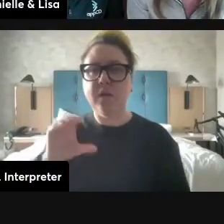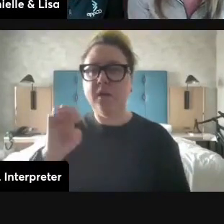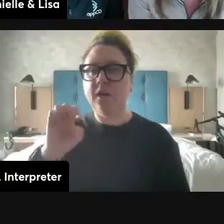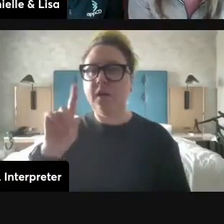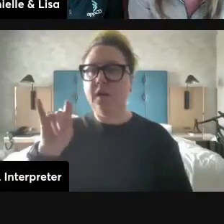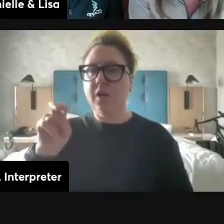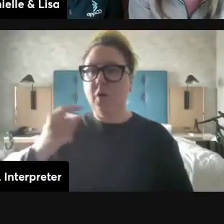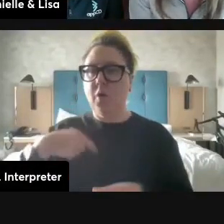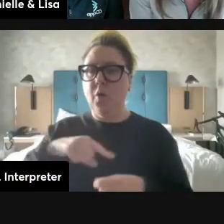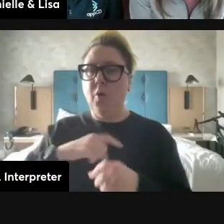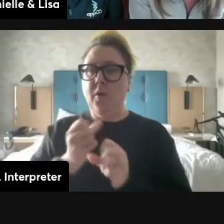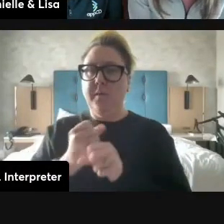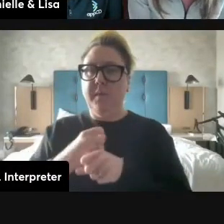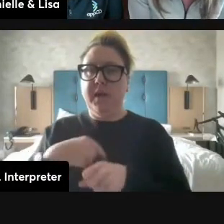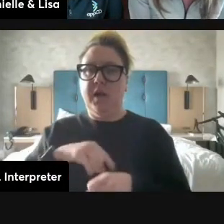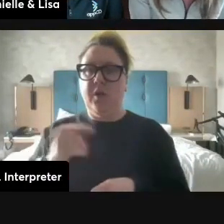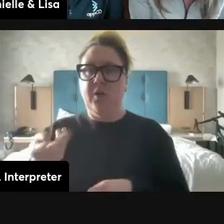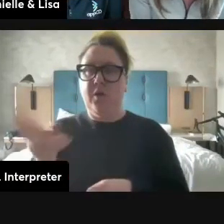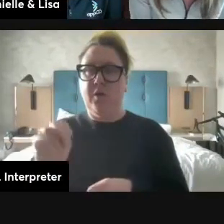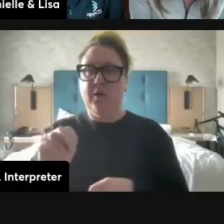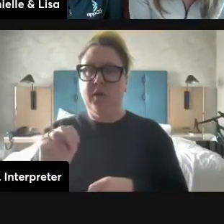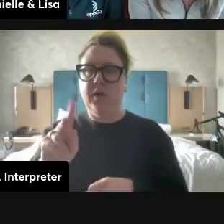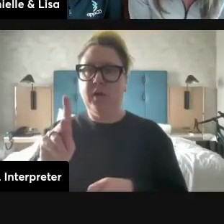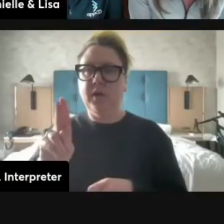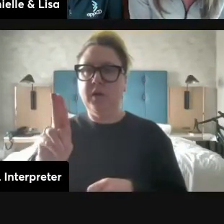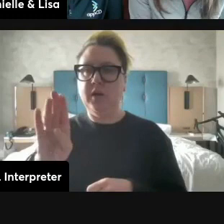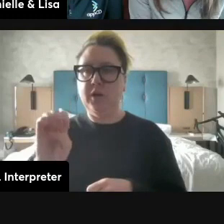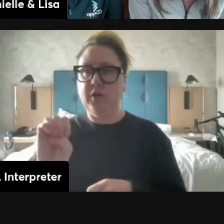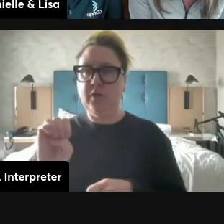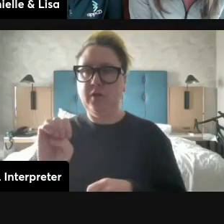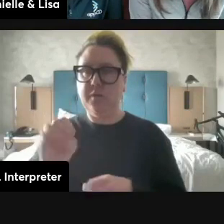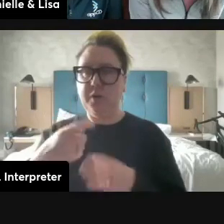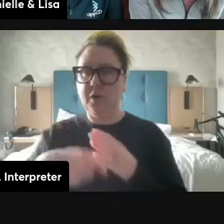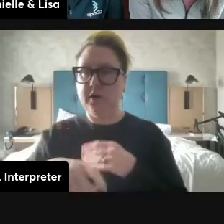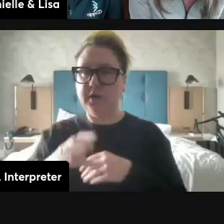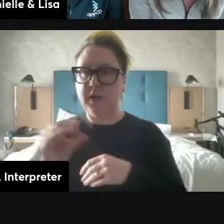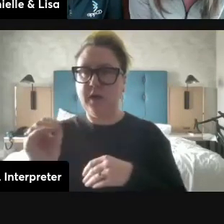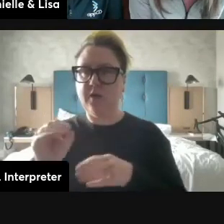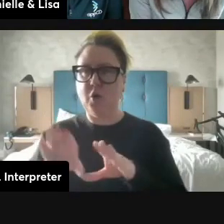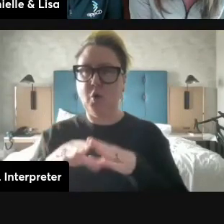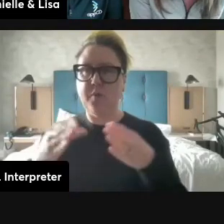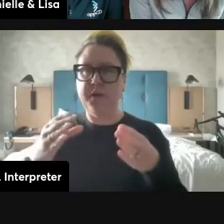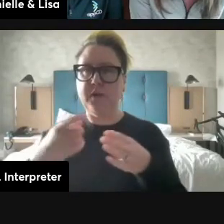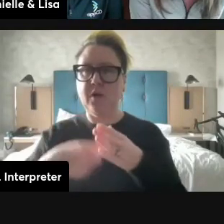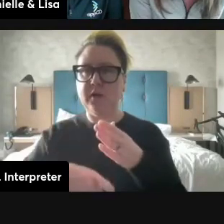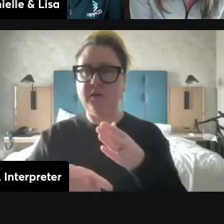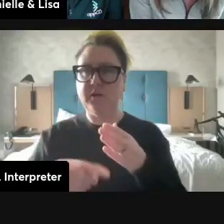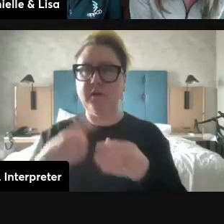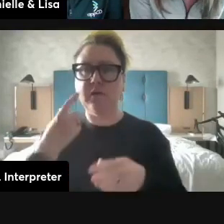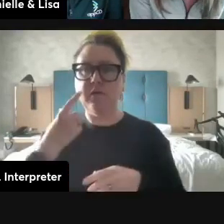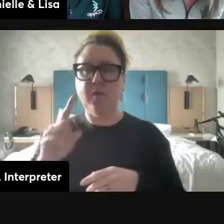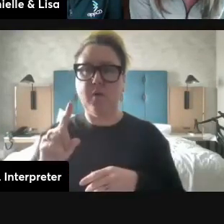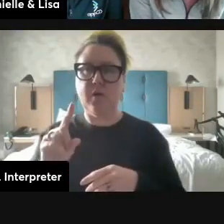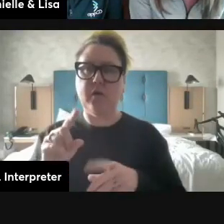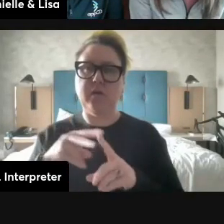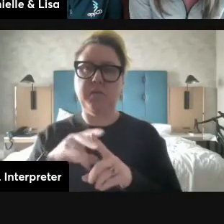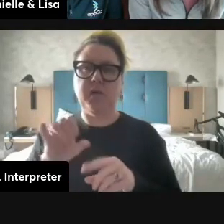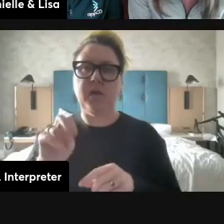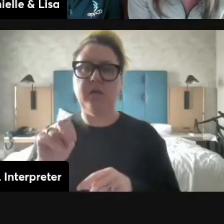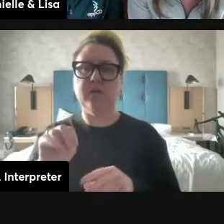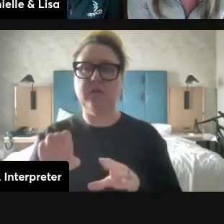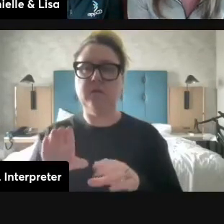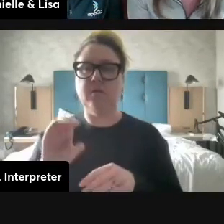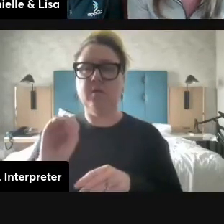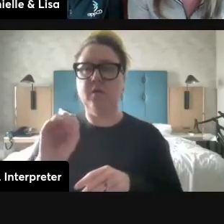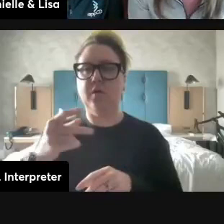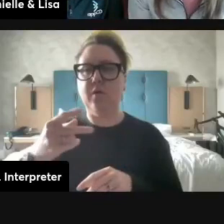our own. We use KubeCost and OpenCost, and we harvest the information and put in our own plugin. So it's not a commercially